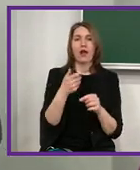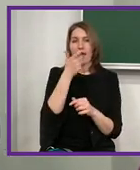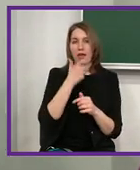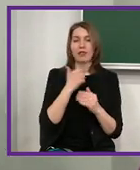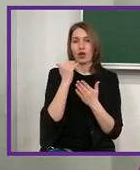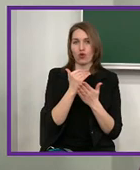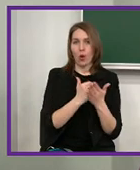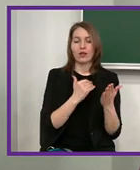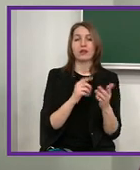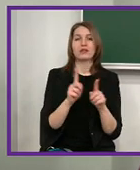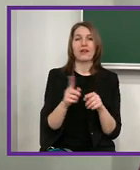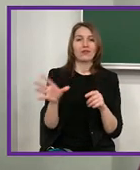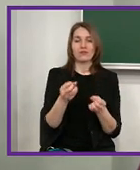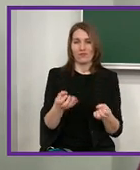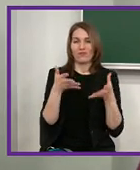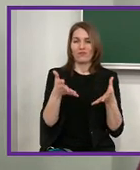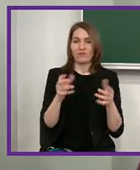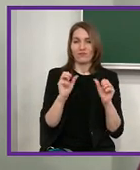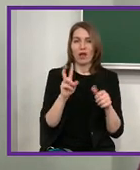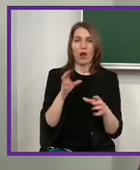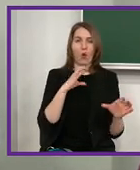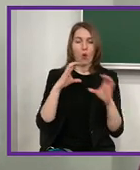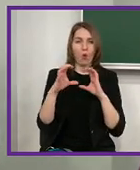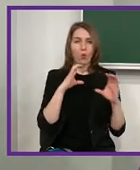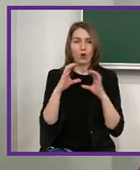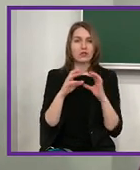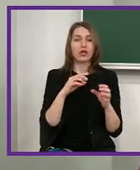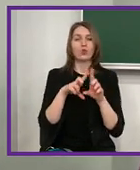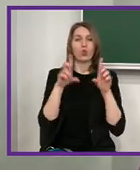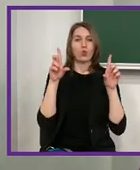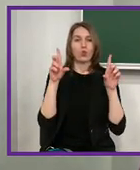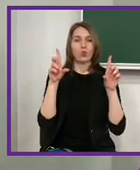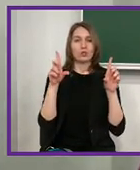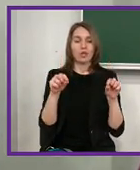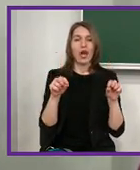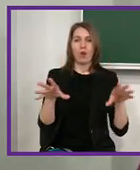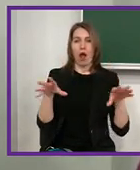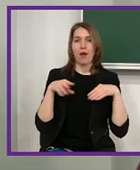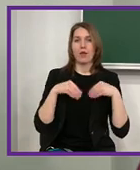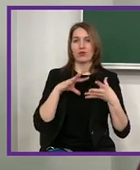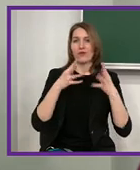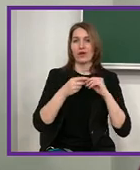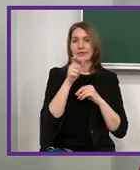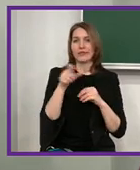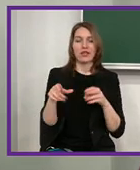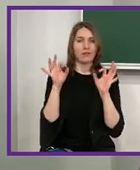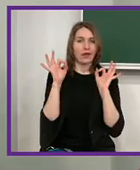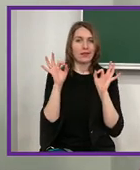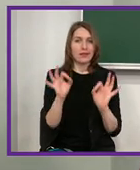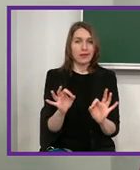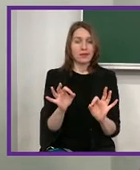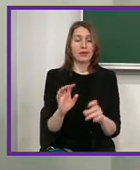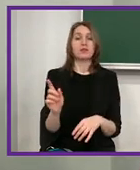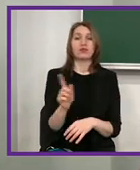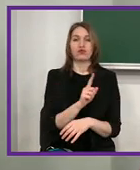company's commitment to human rights is also then to bake that into purchasing and contracting policies,